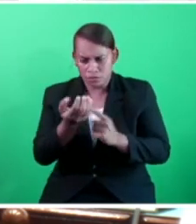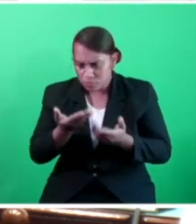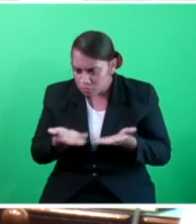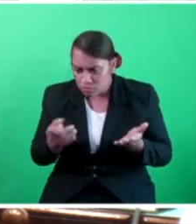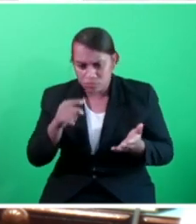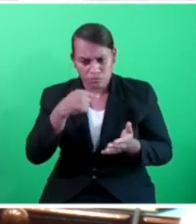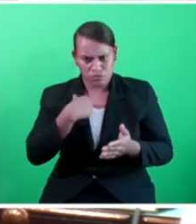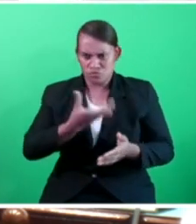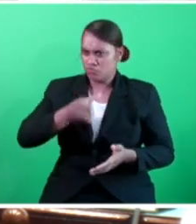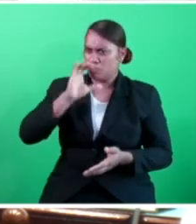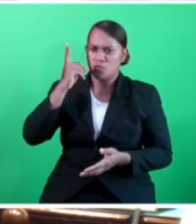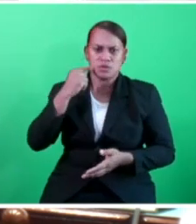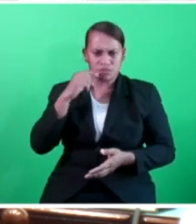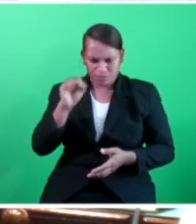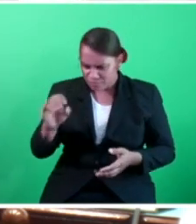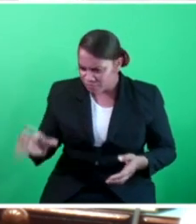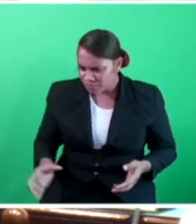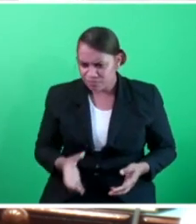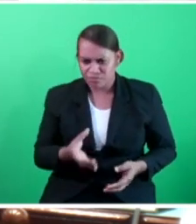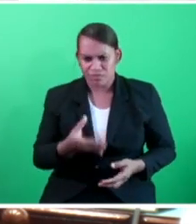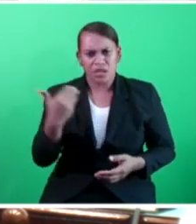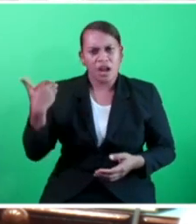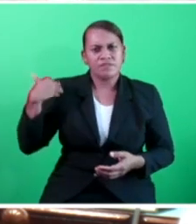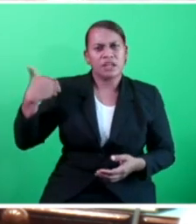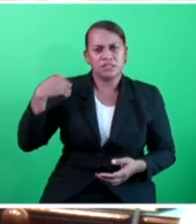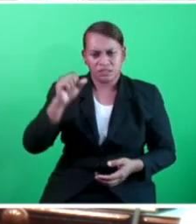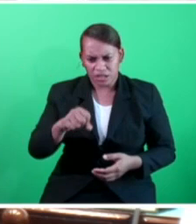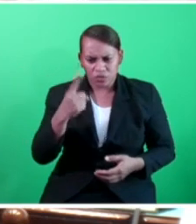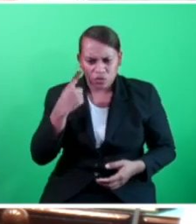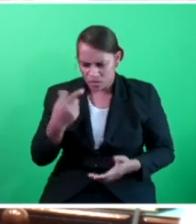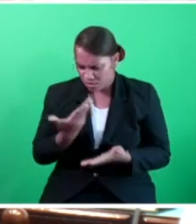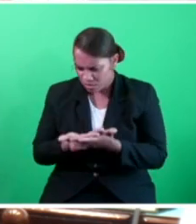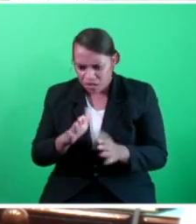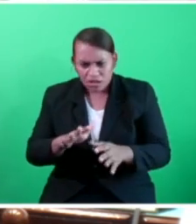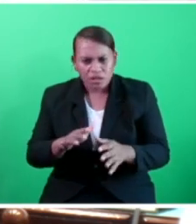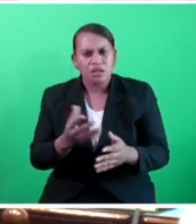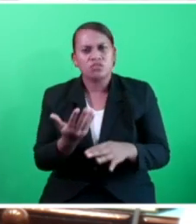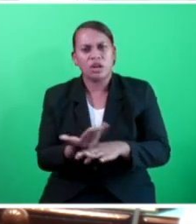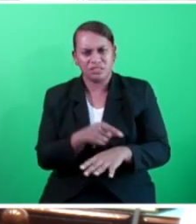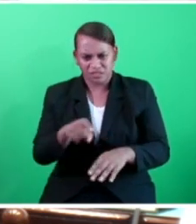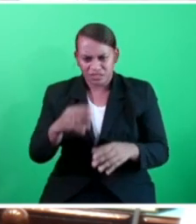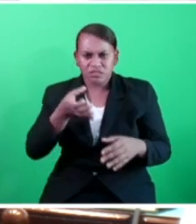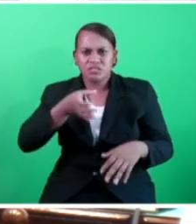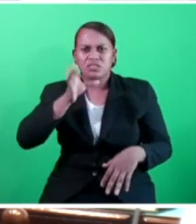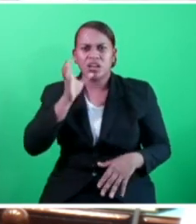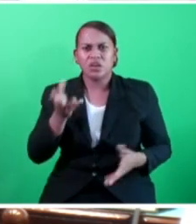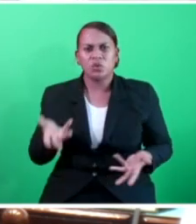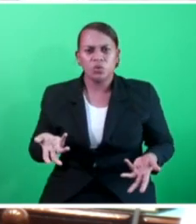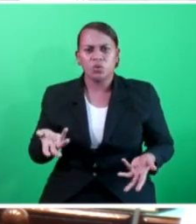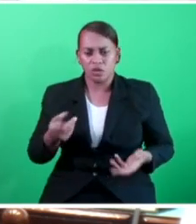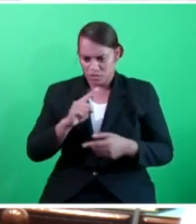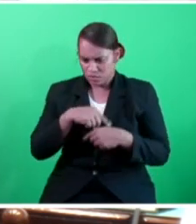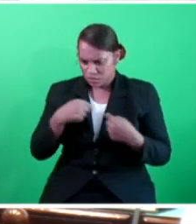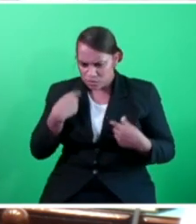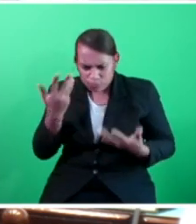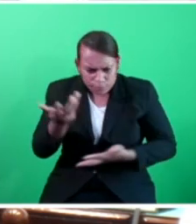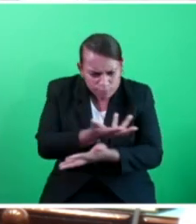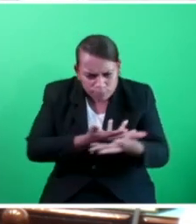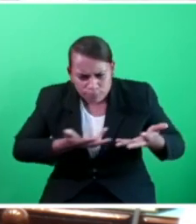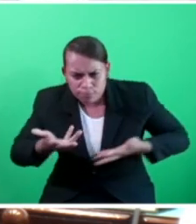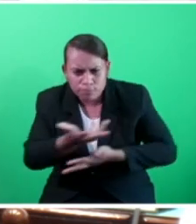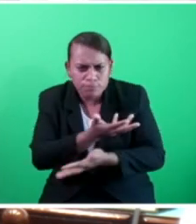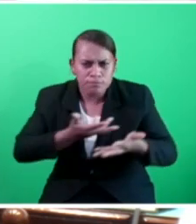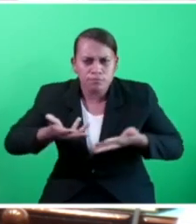what's happening on the ground. In this regard, we did a consultation, and following the consultation,